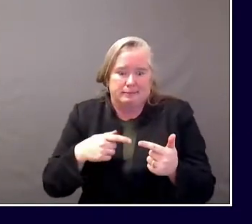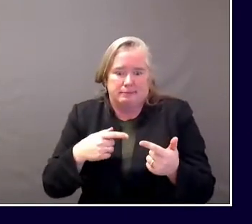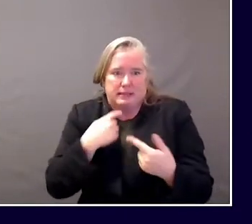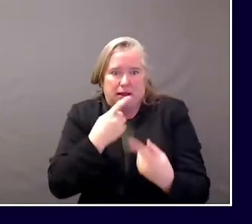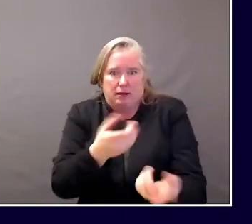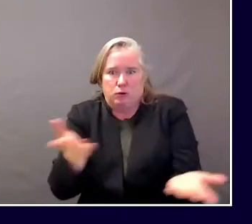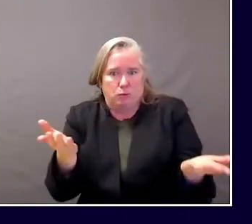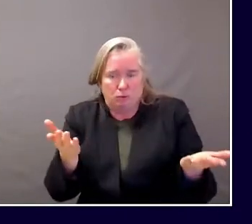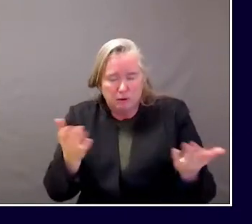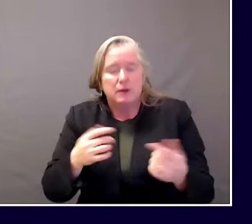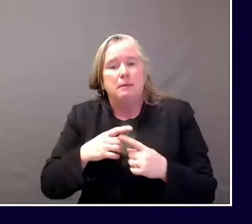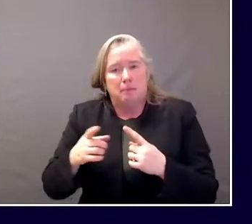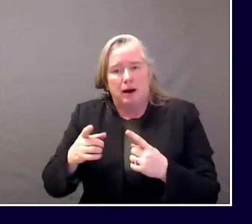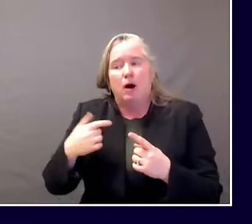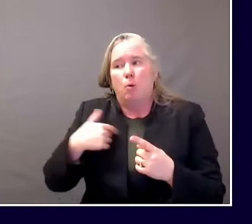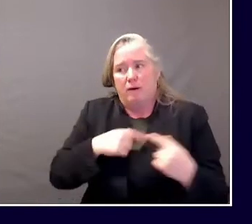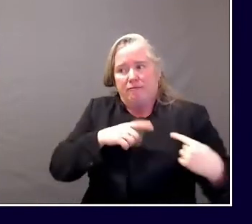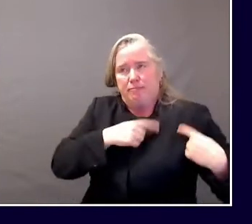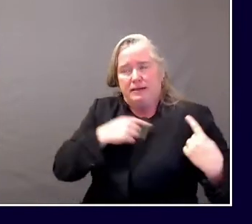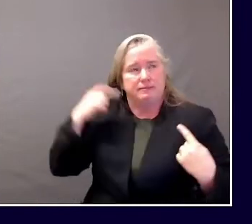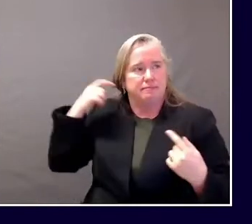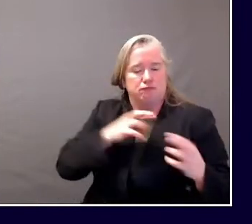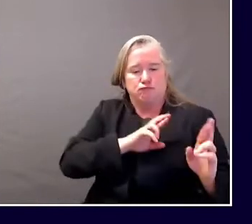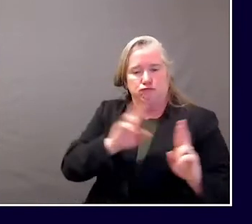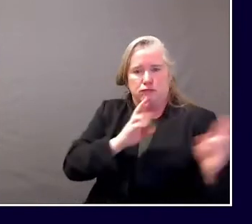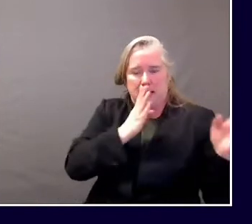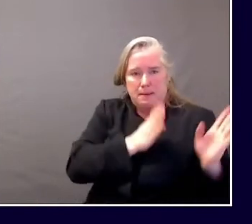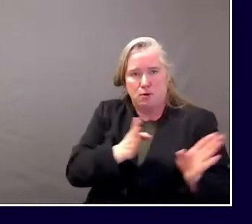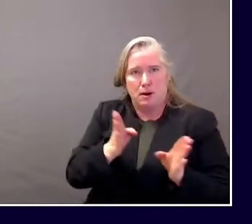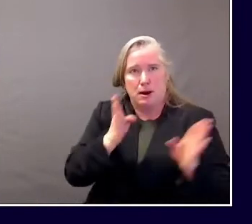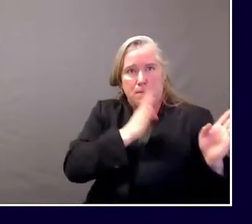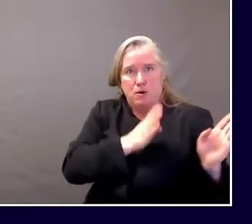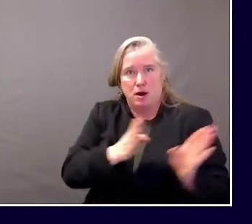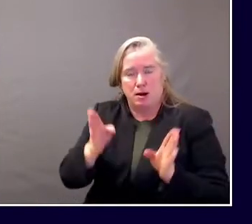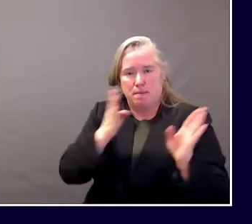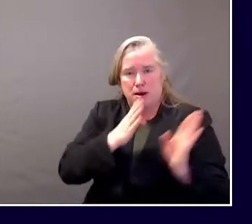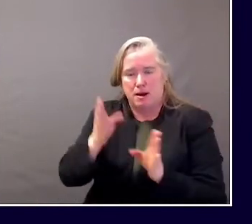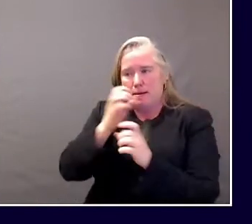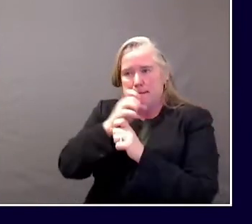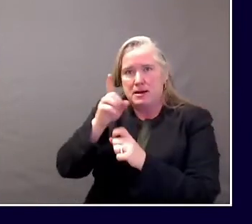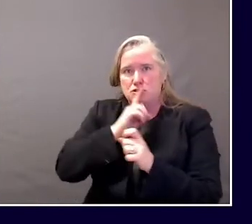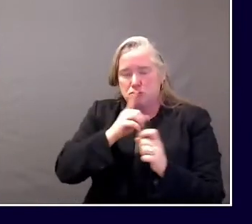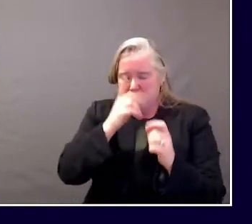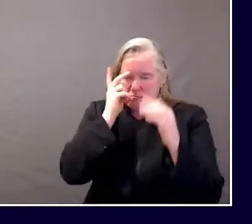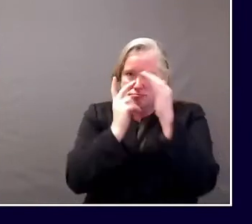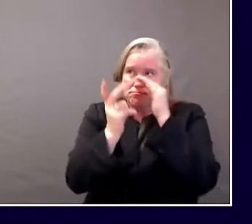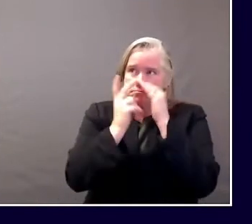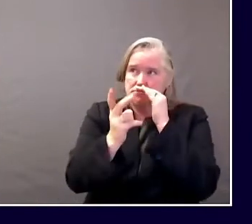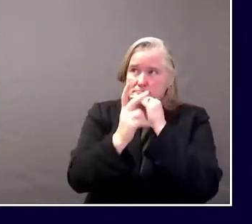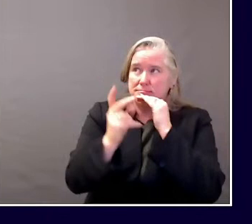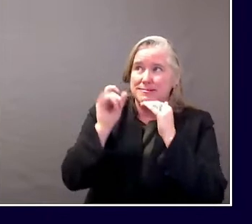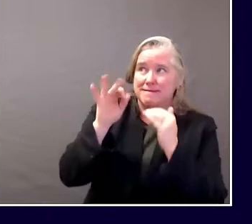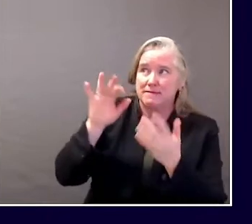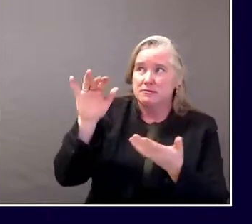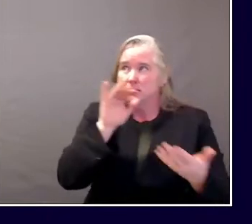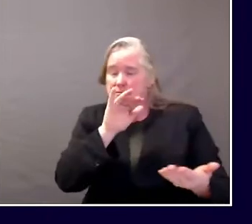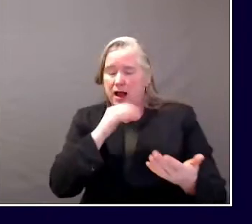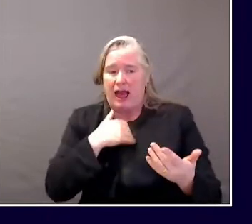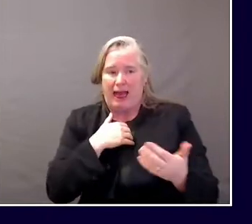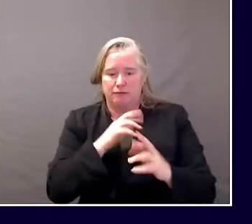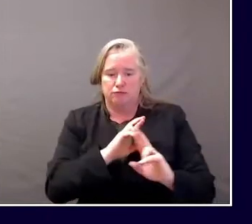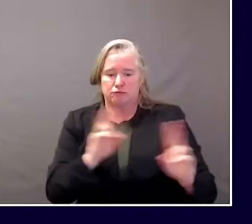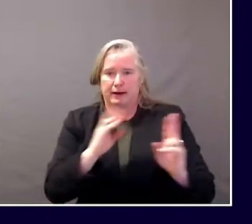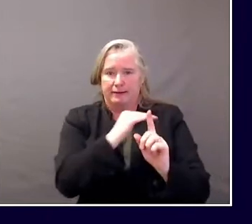for months now to receive very large boluses of vaccine. Once we've reviewed and once the